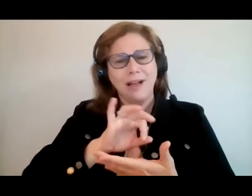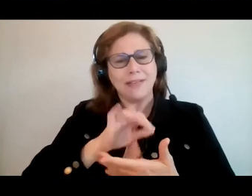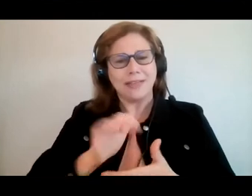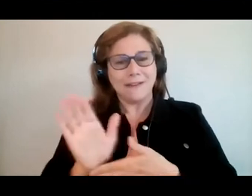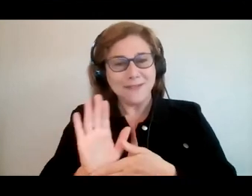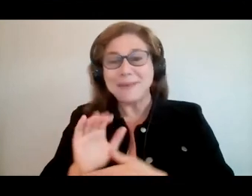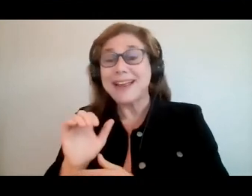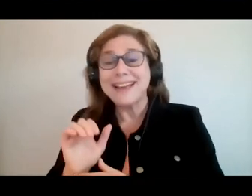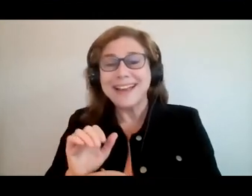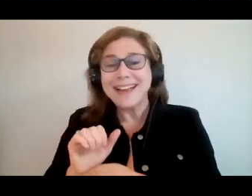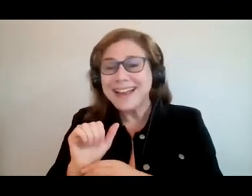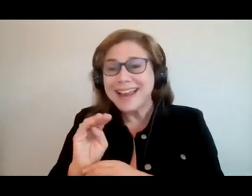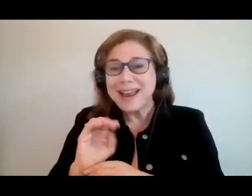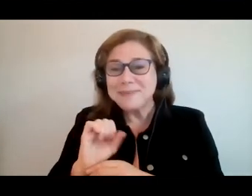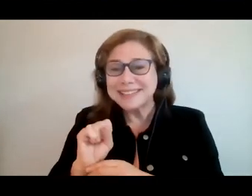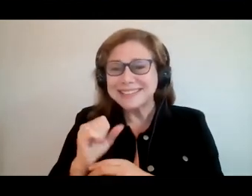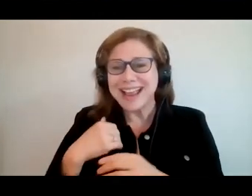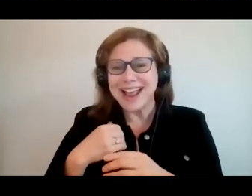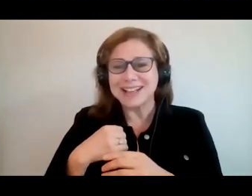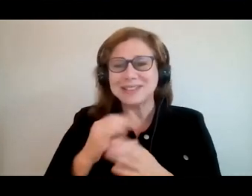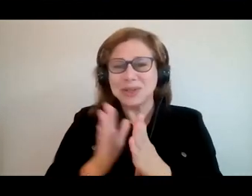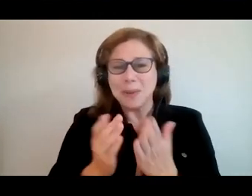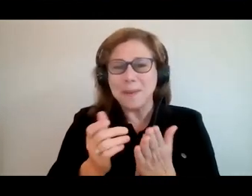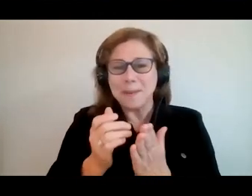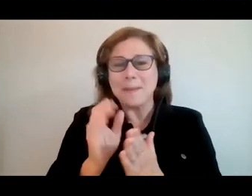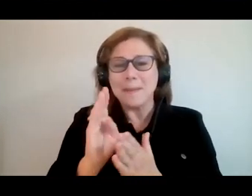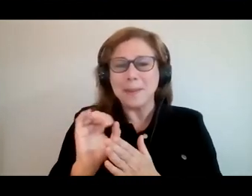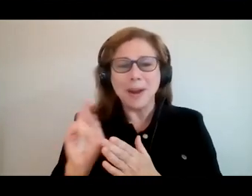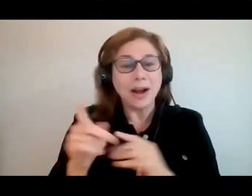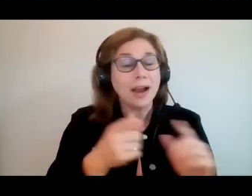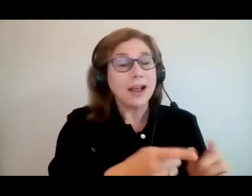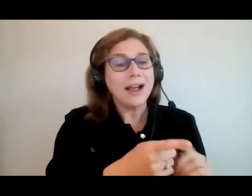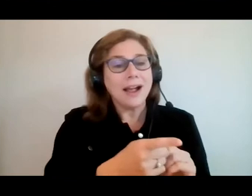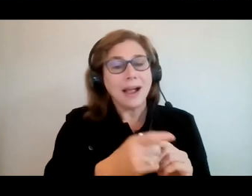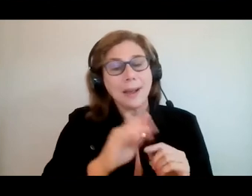bookmark. Yeah, exactly. Yeah. Marquise is